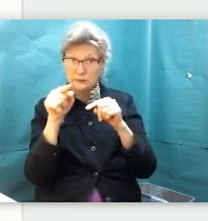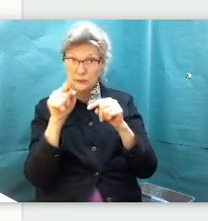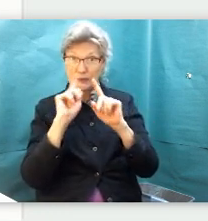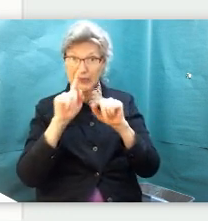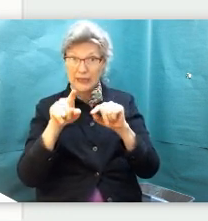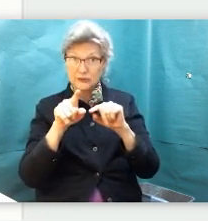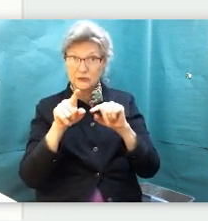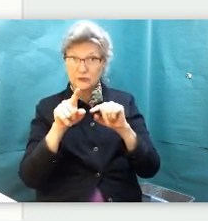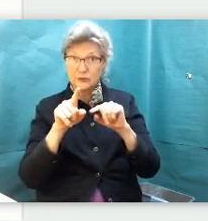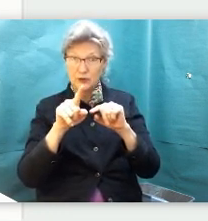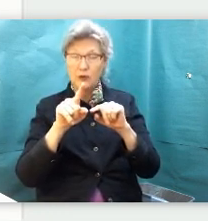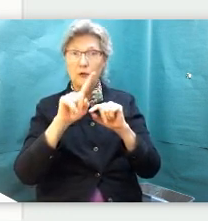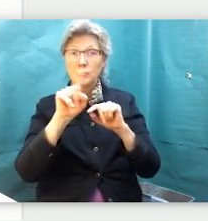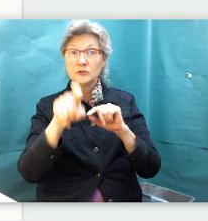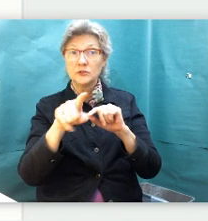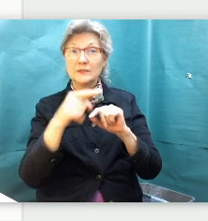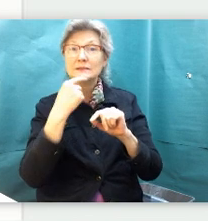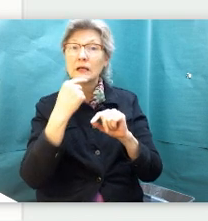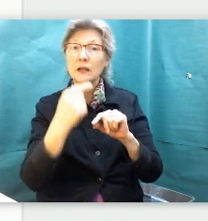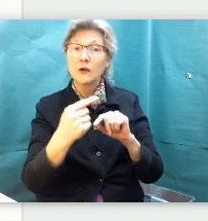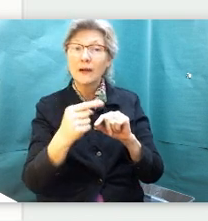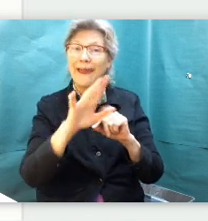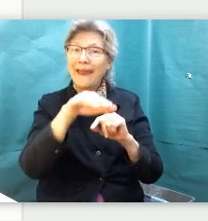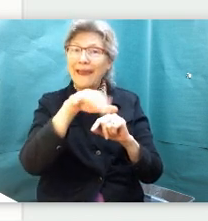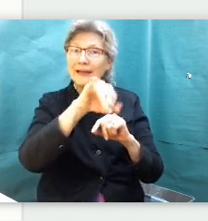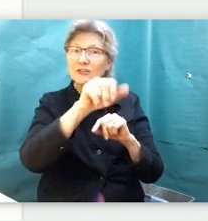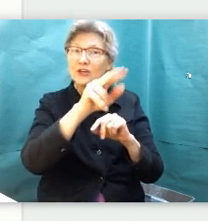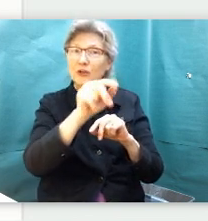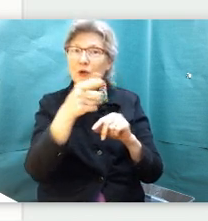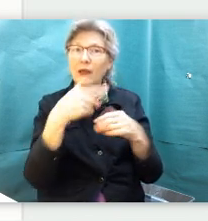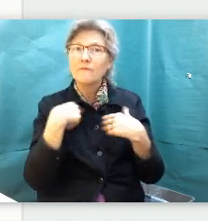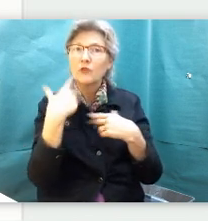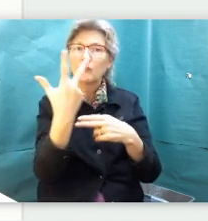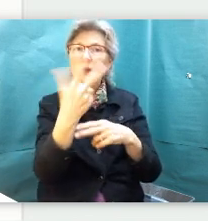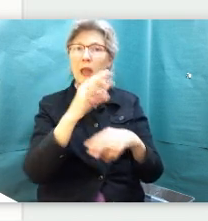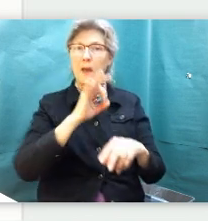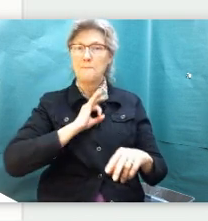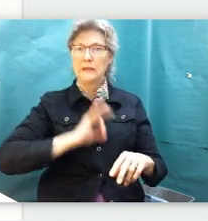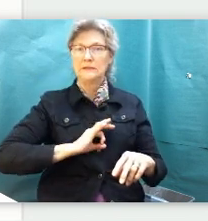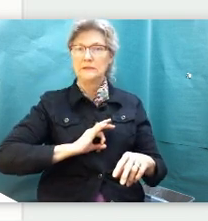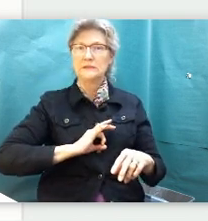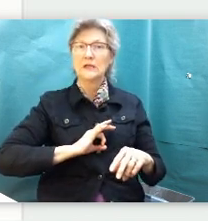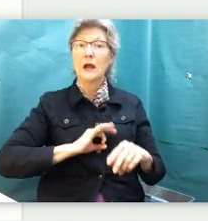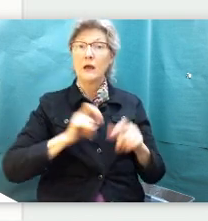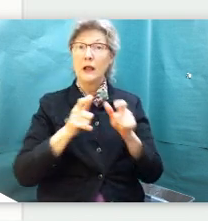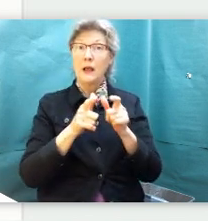answer Jen's question and tell her that, hey, Jen, you have 3 buttons that are